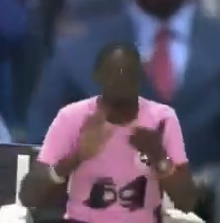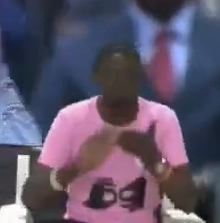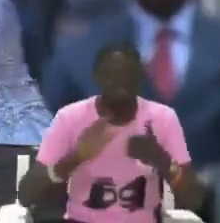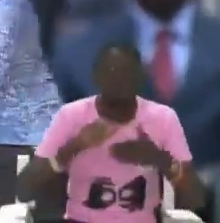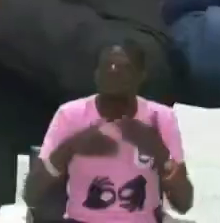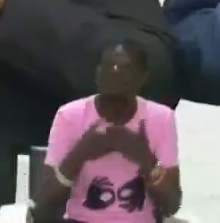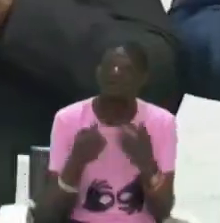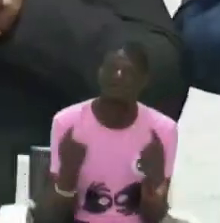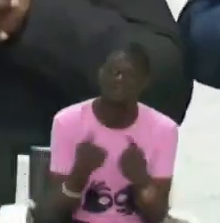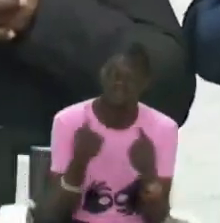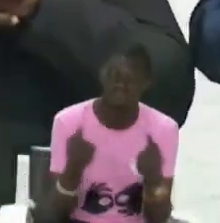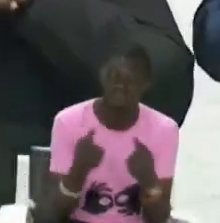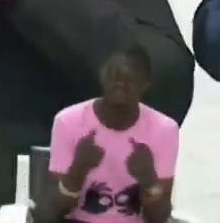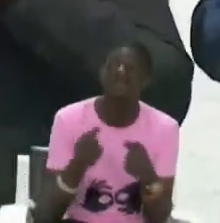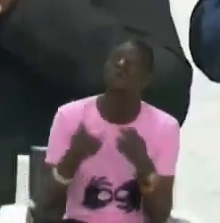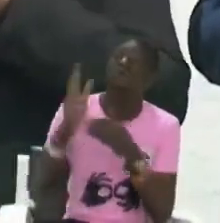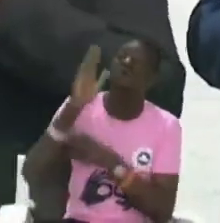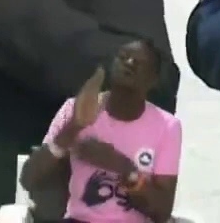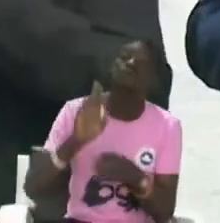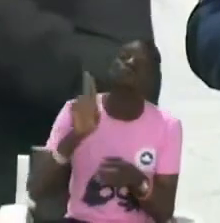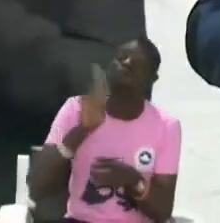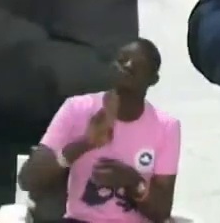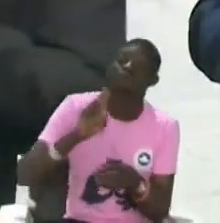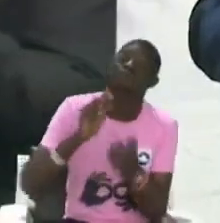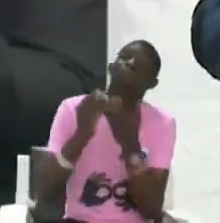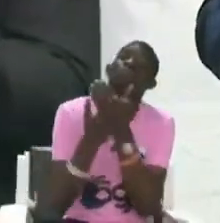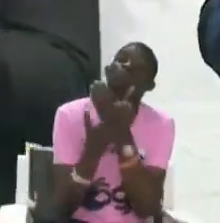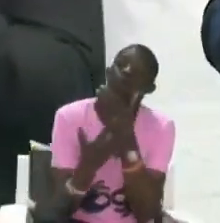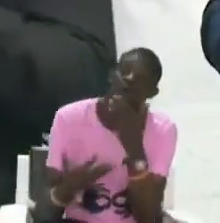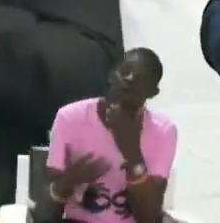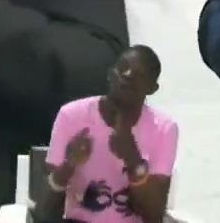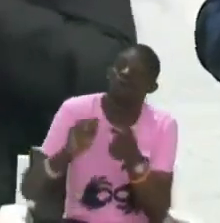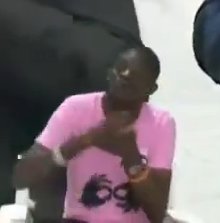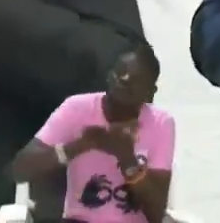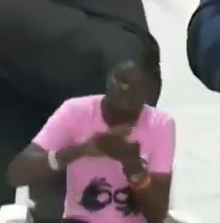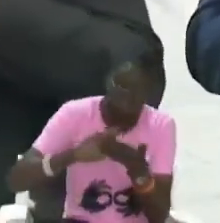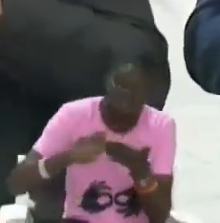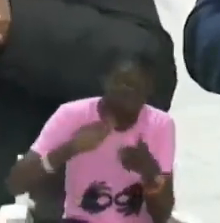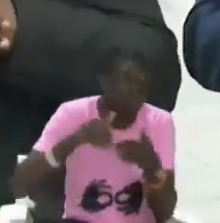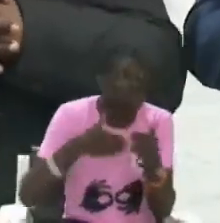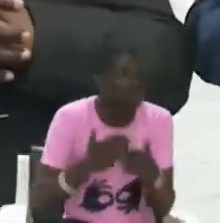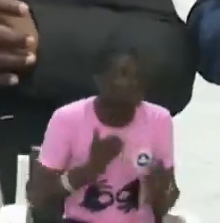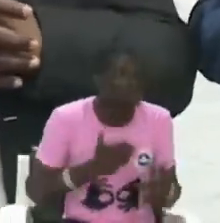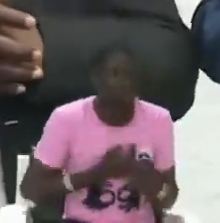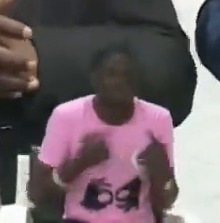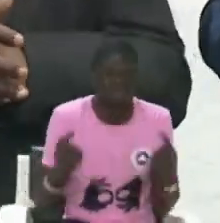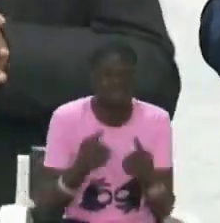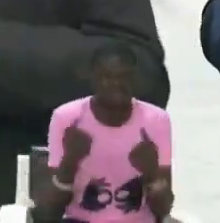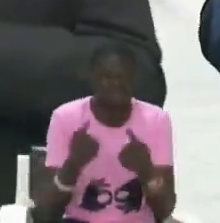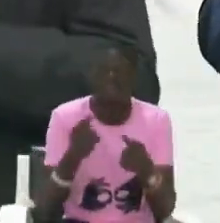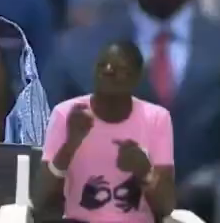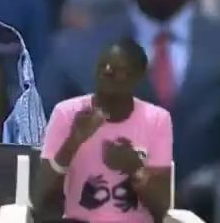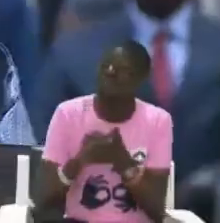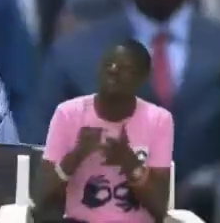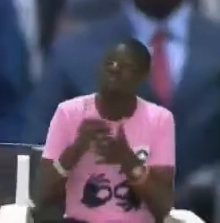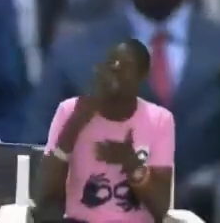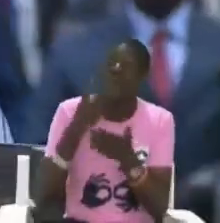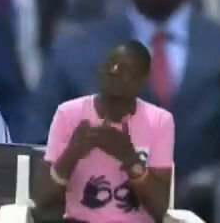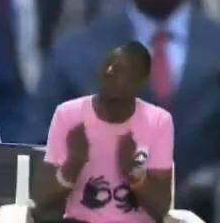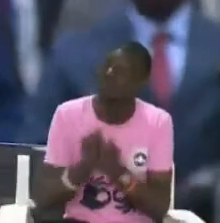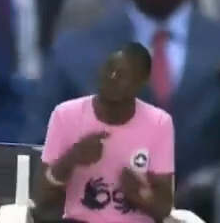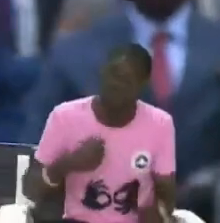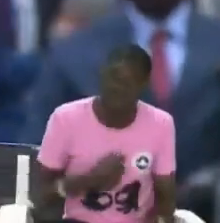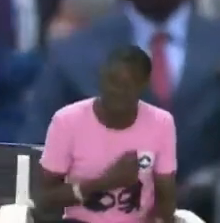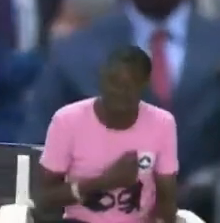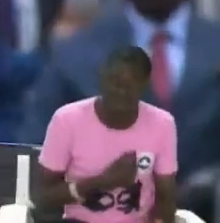blood of Jesus. And give us the grace to sin no more. So that it will always be well with us. So that we will always